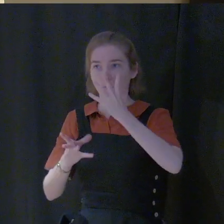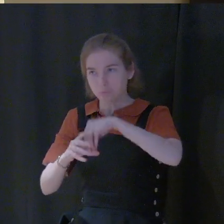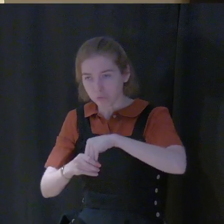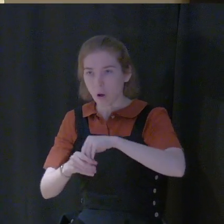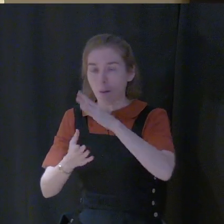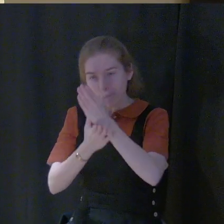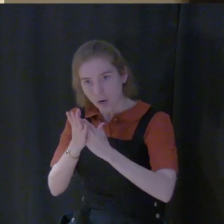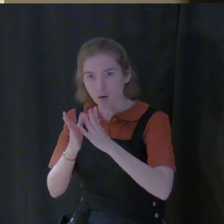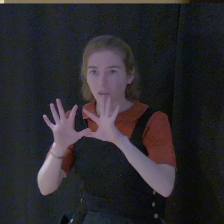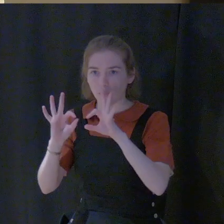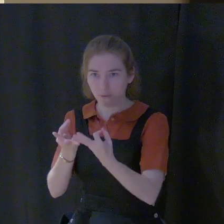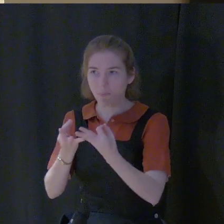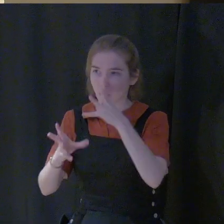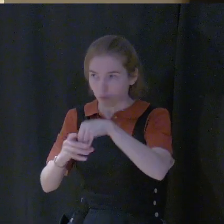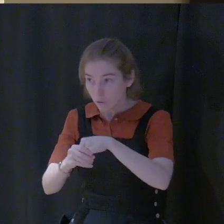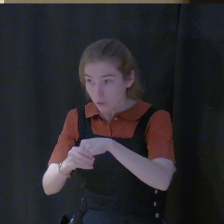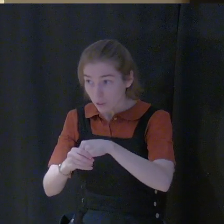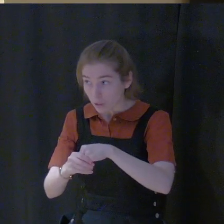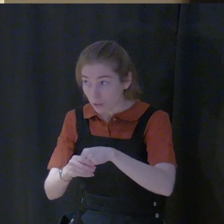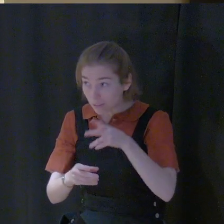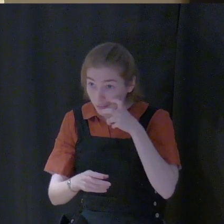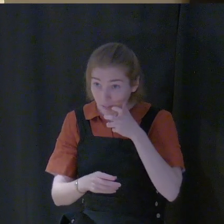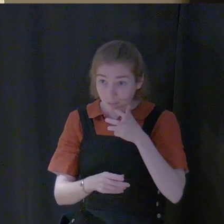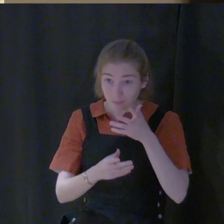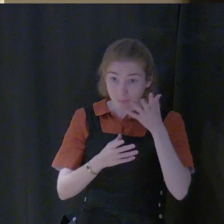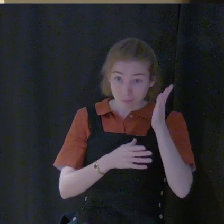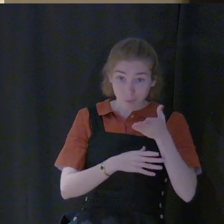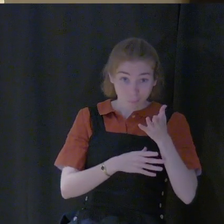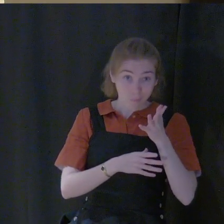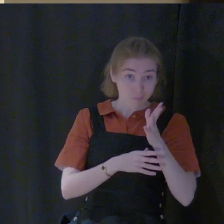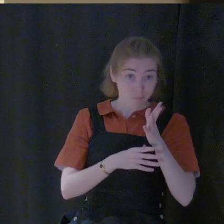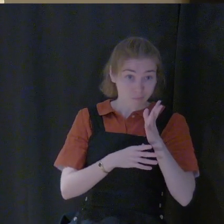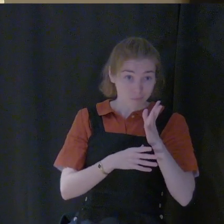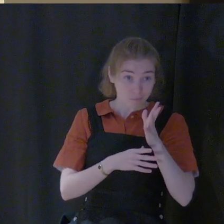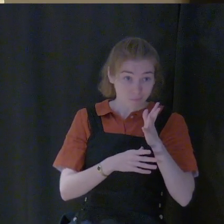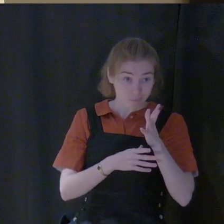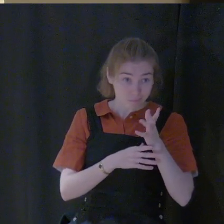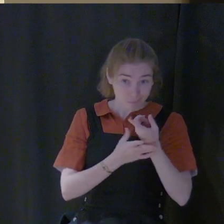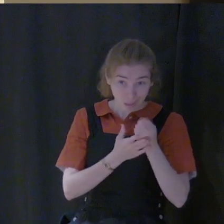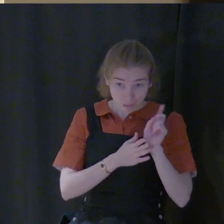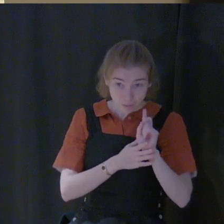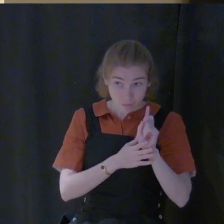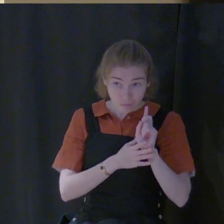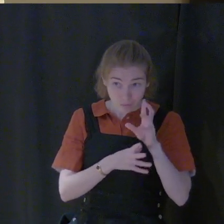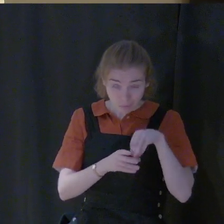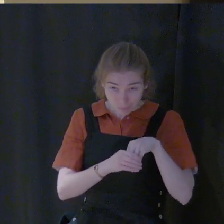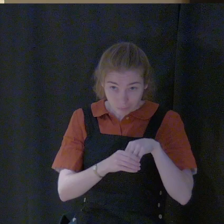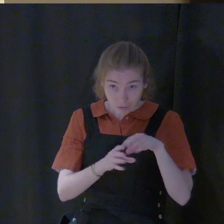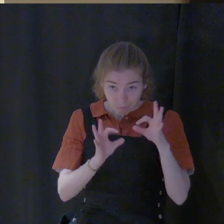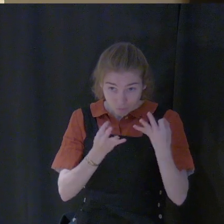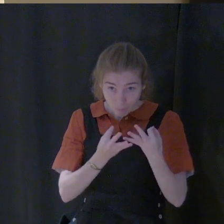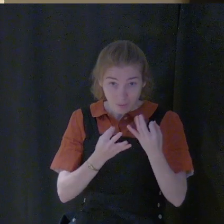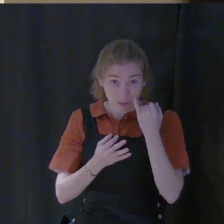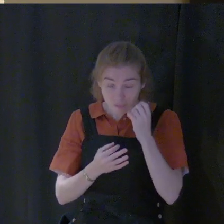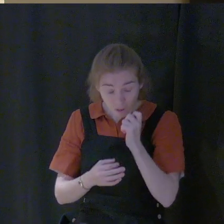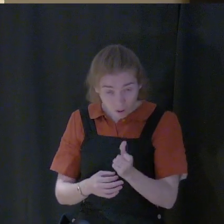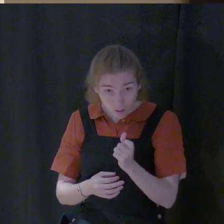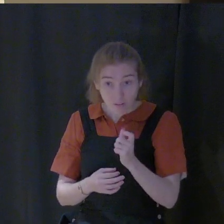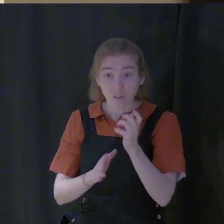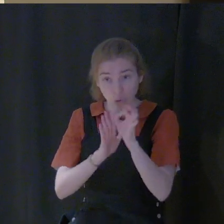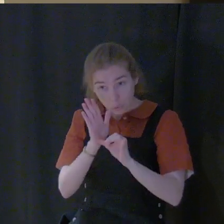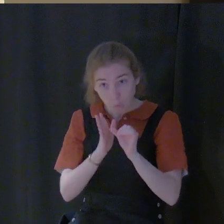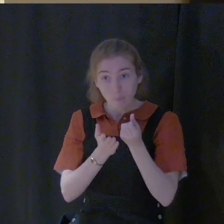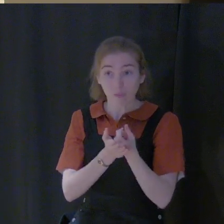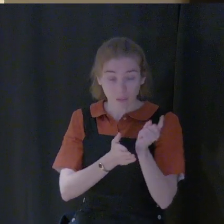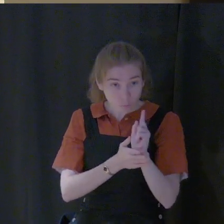family. Hear that sermon recently? Being part of God's family? If you didn't, go to YouTube. Last